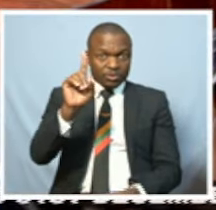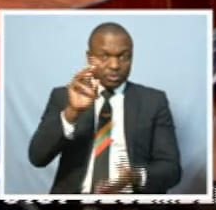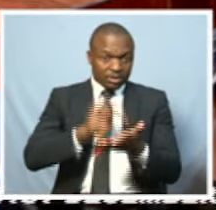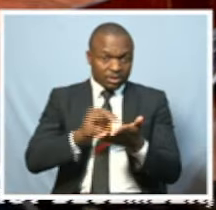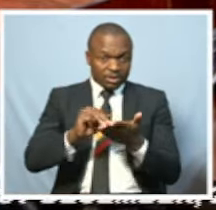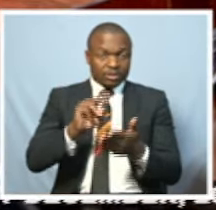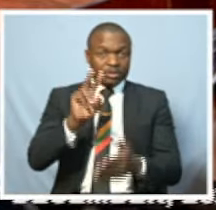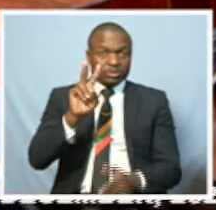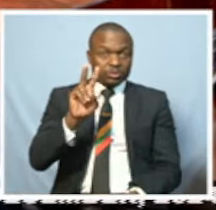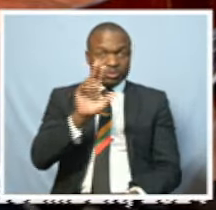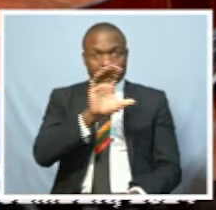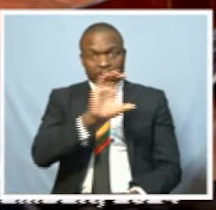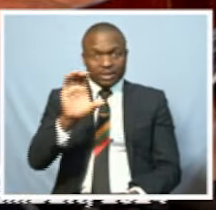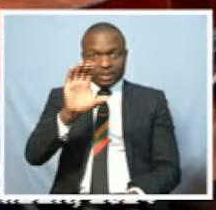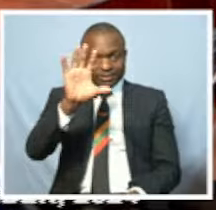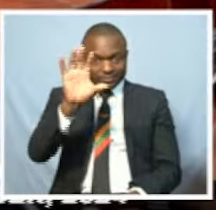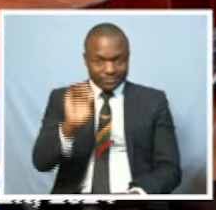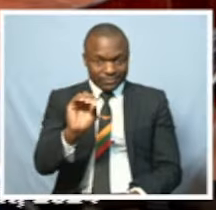1,250,000.